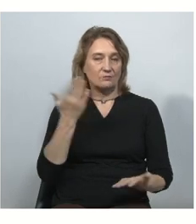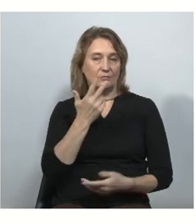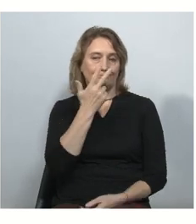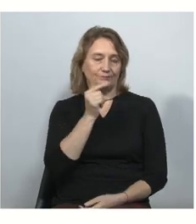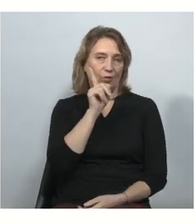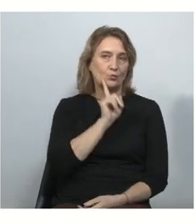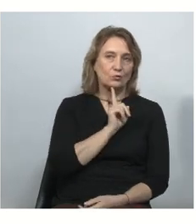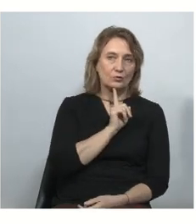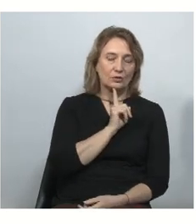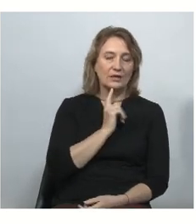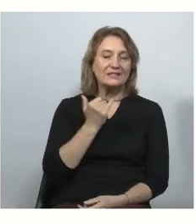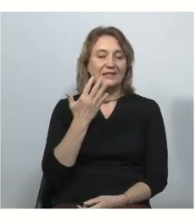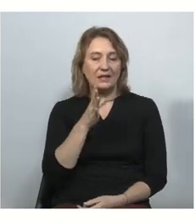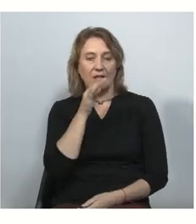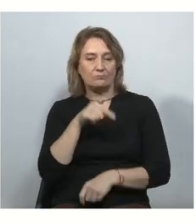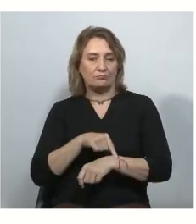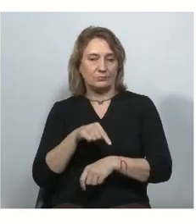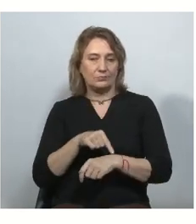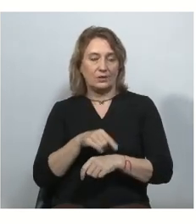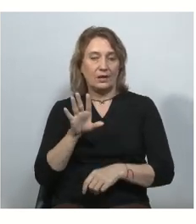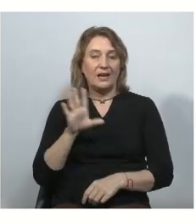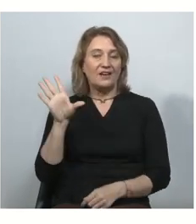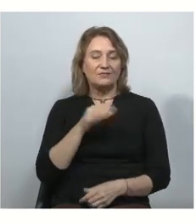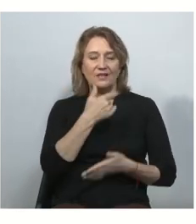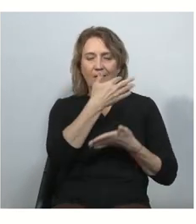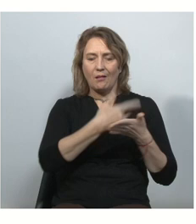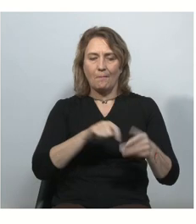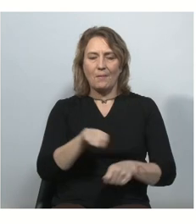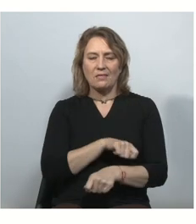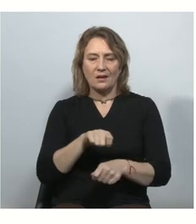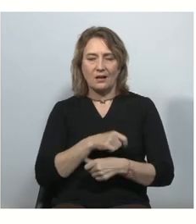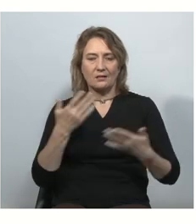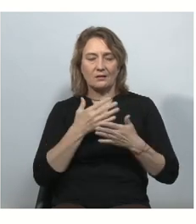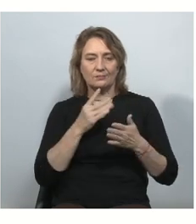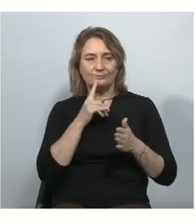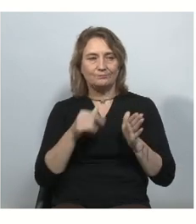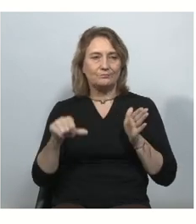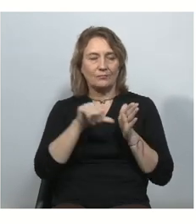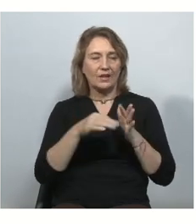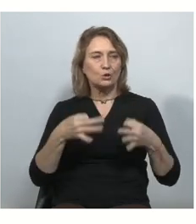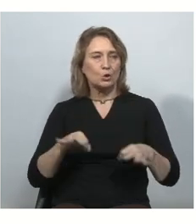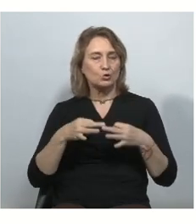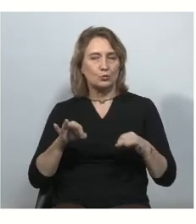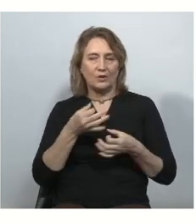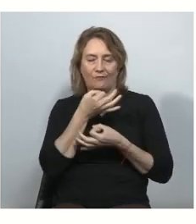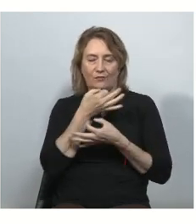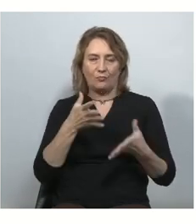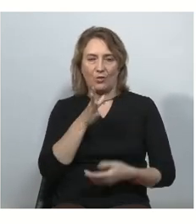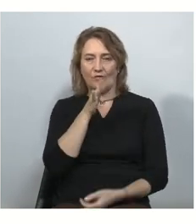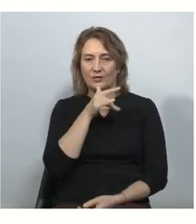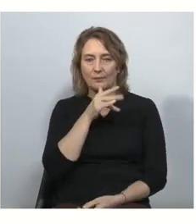want. They might choose the time they want to spend learning things. All